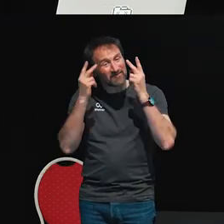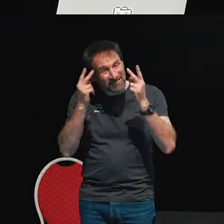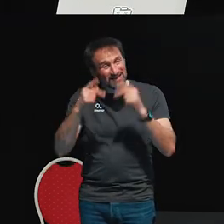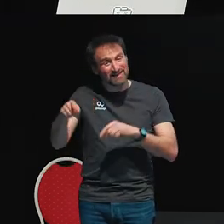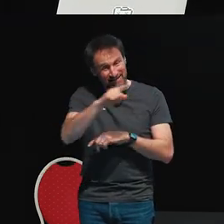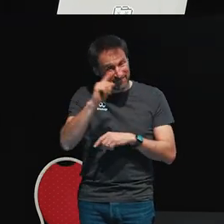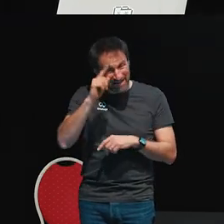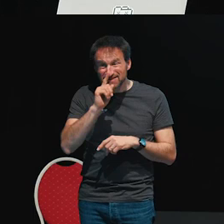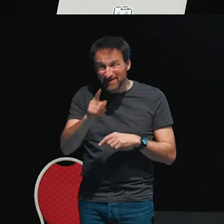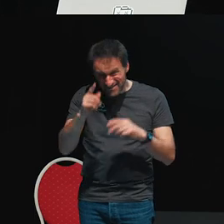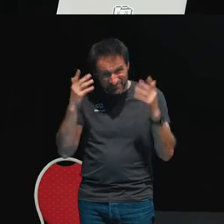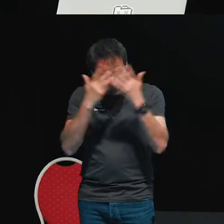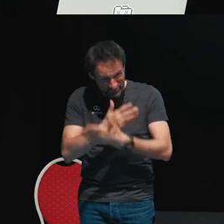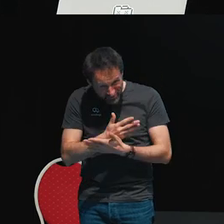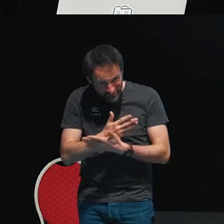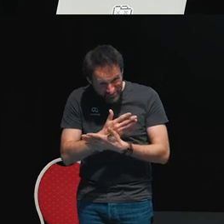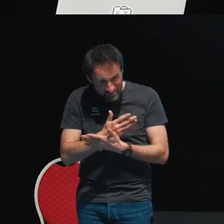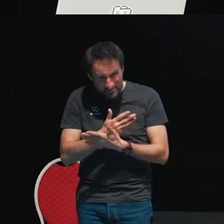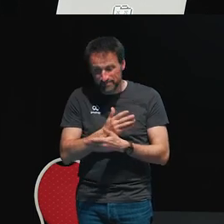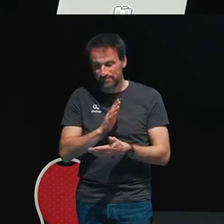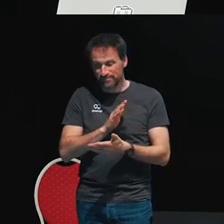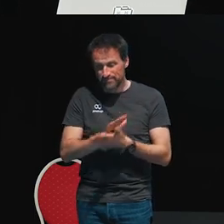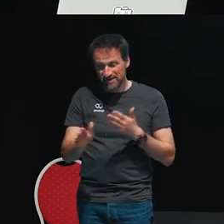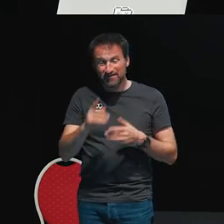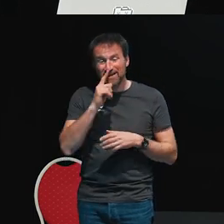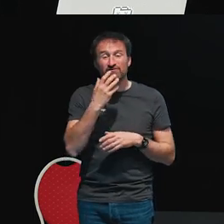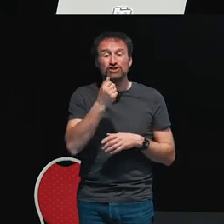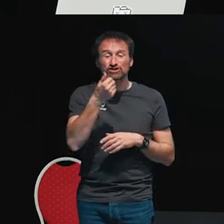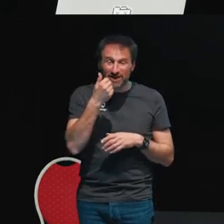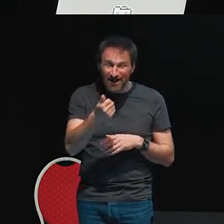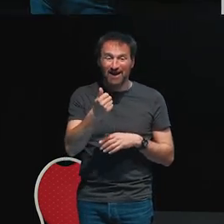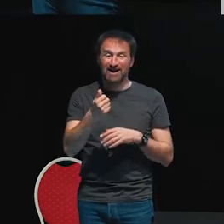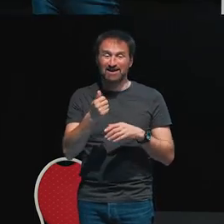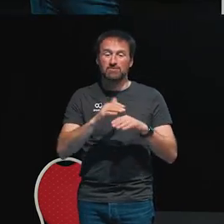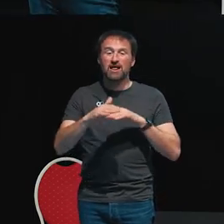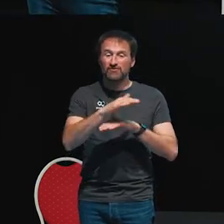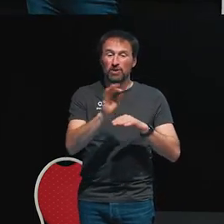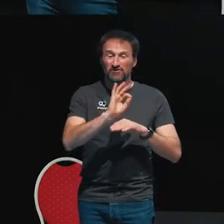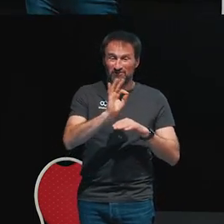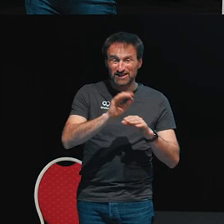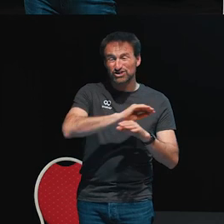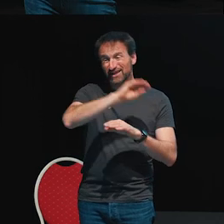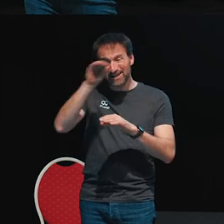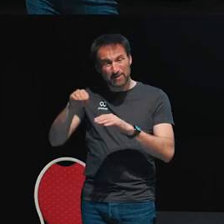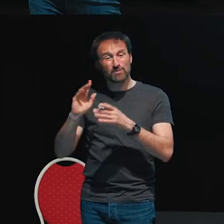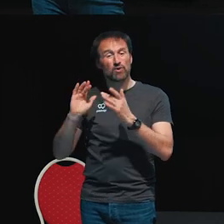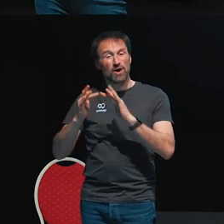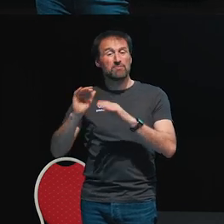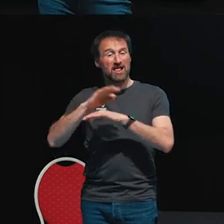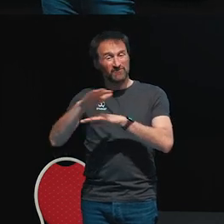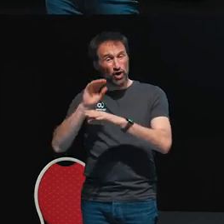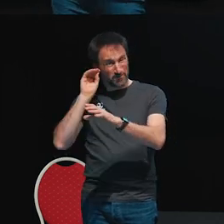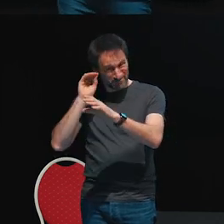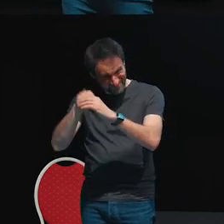you're confused, to land a web platform features in web platform, there's many ways to get there,